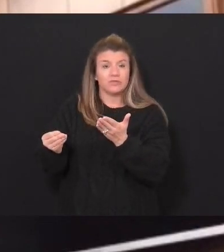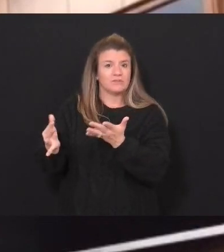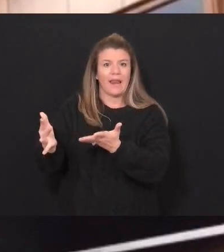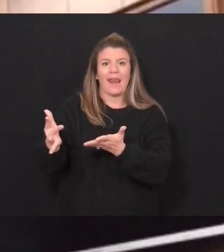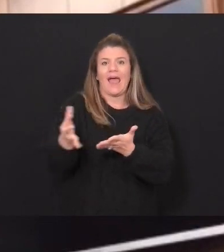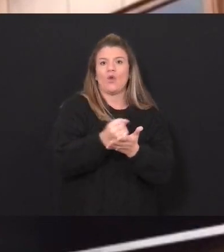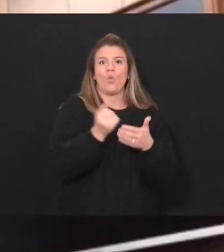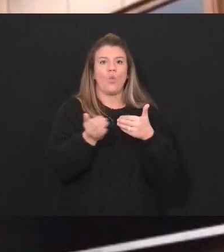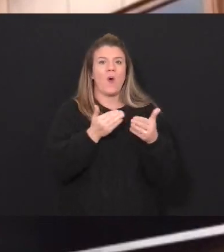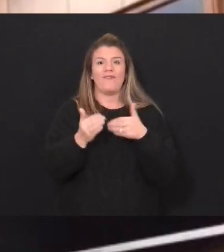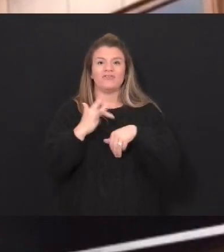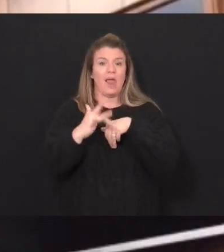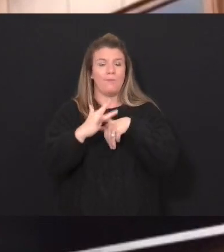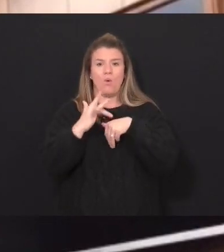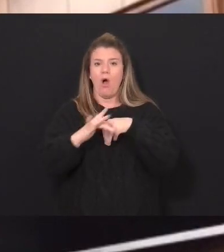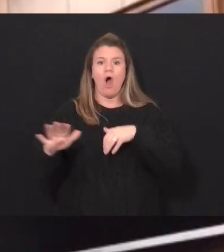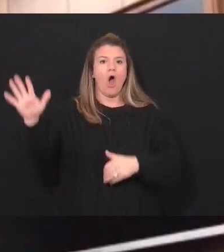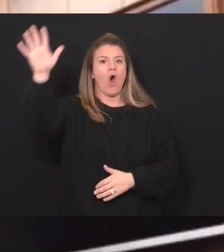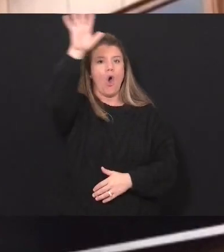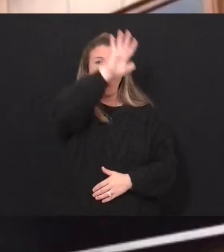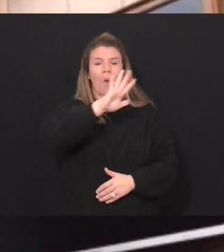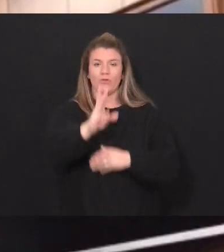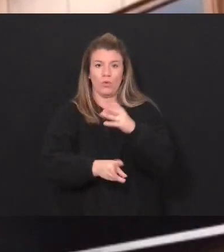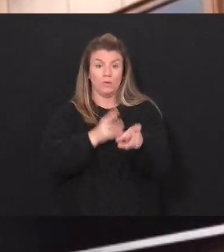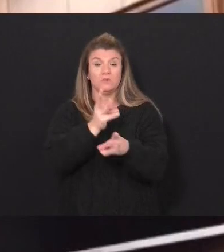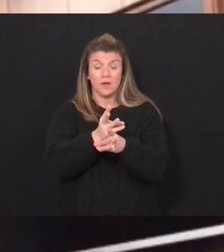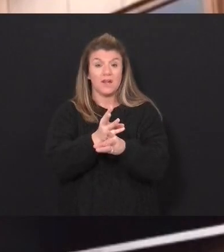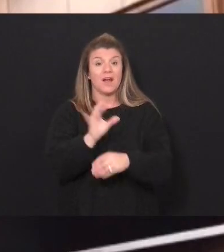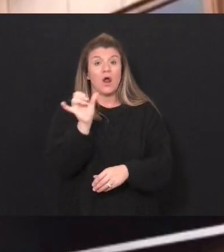available worldwide. In addition to that, we receive